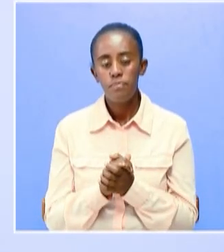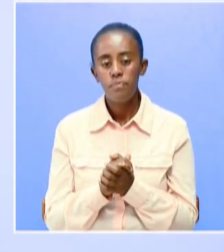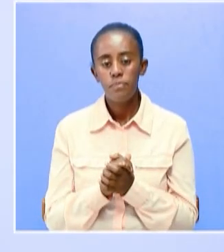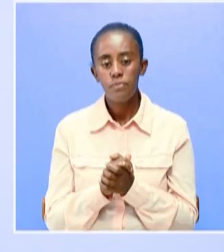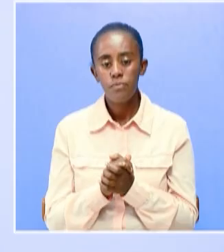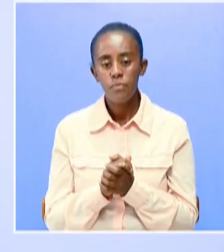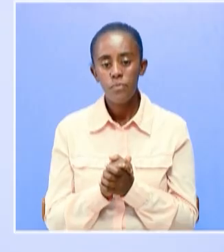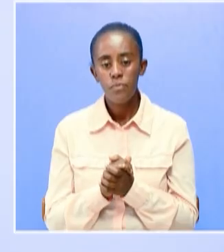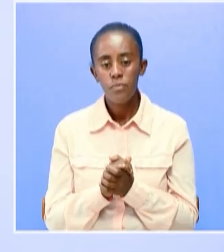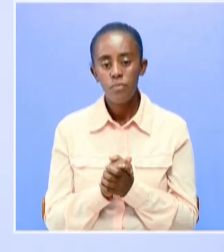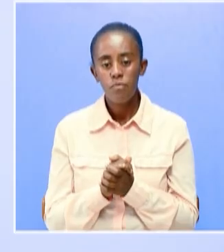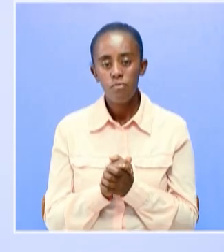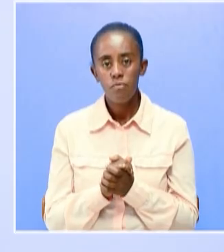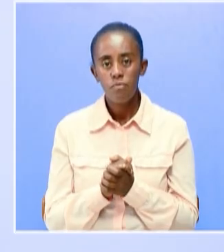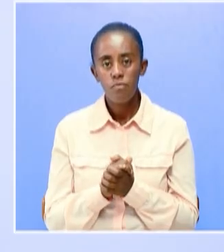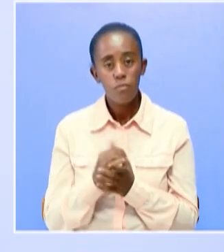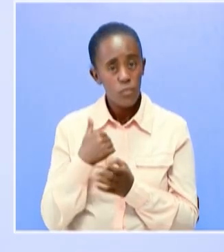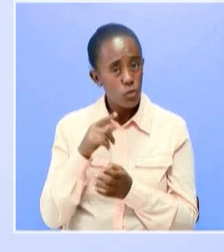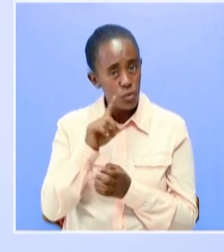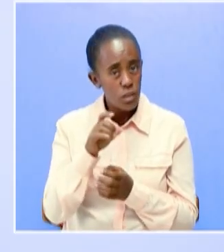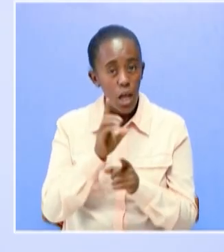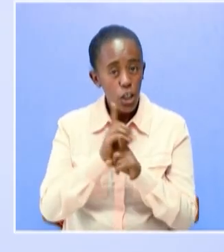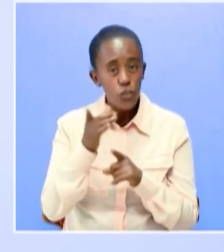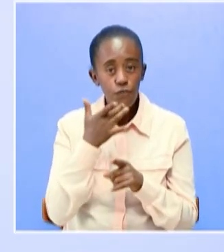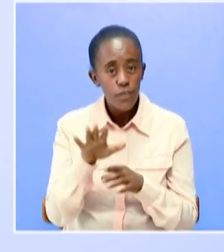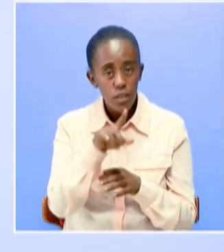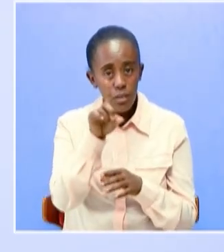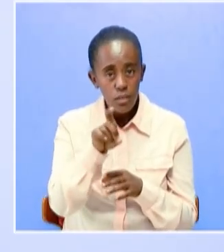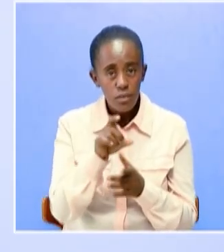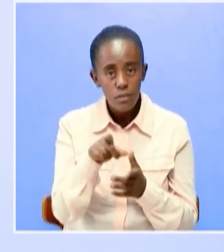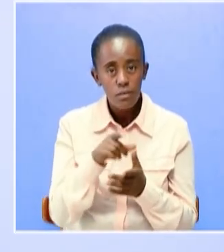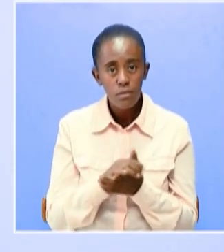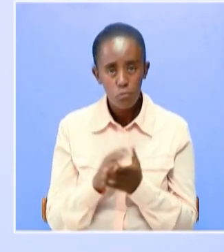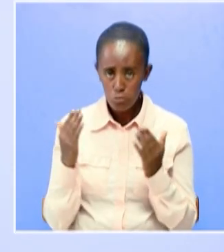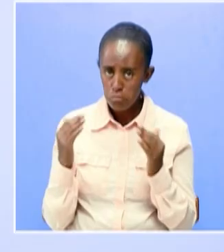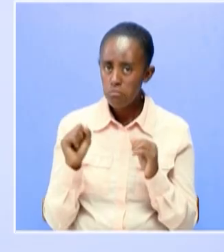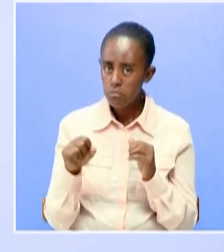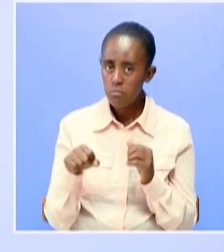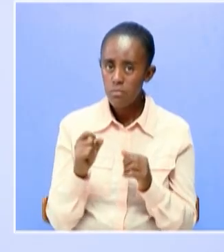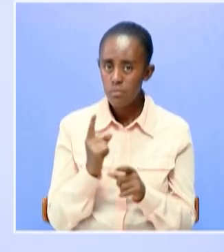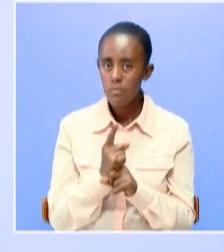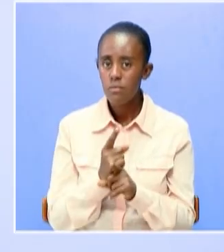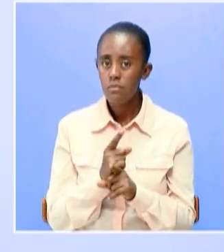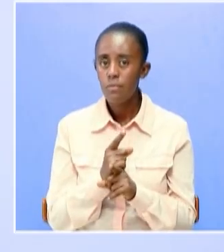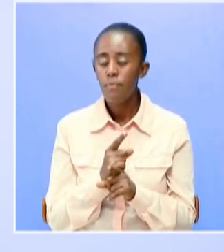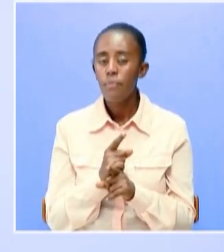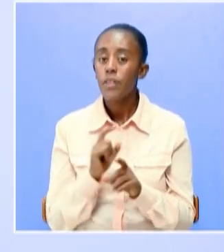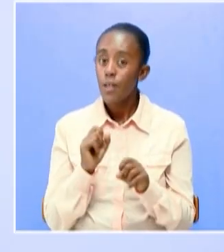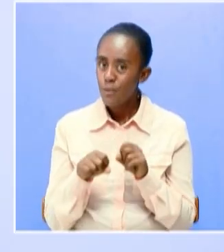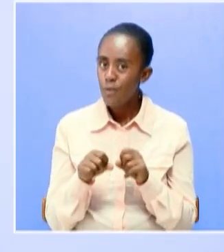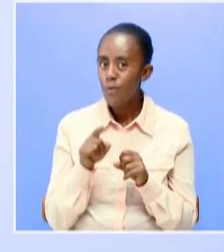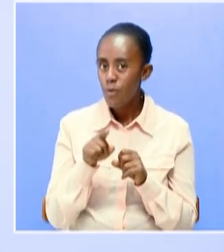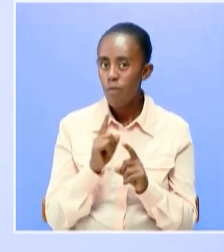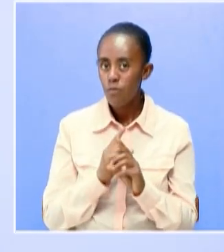Have you ever asked the direction? I hope you are. So you have to